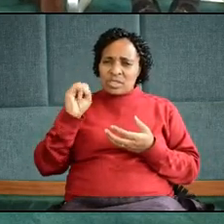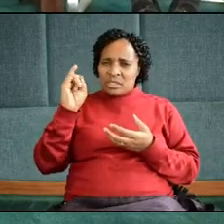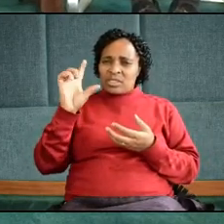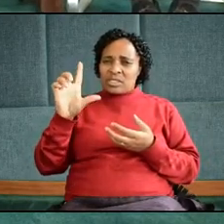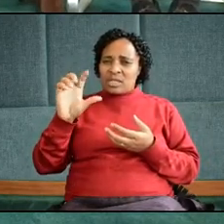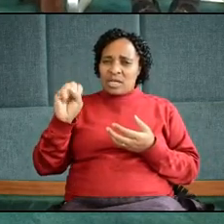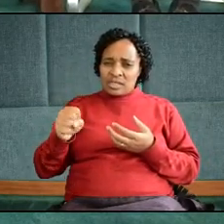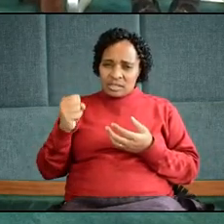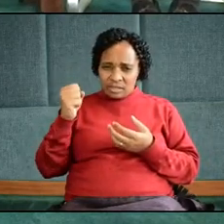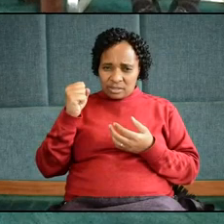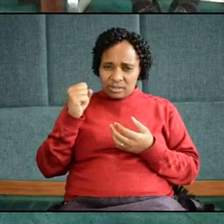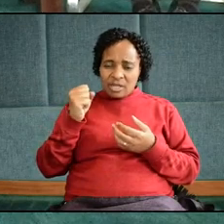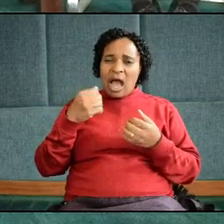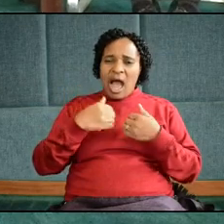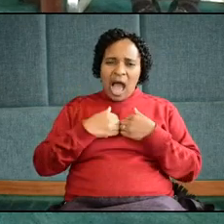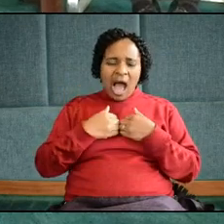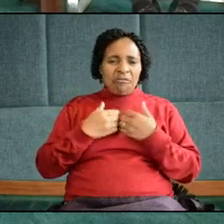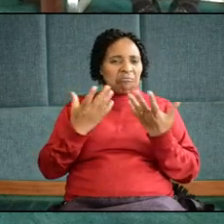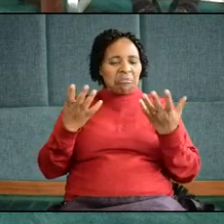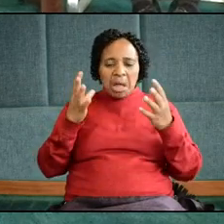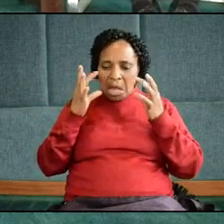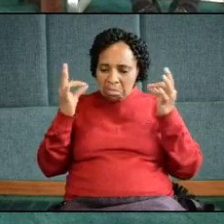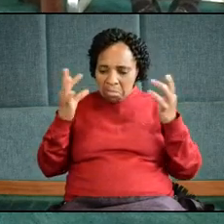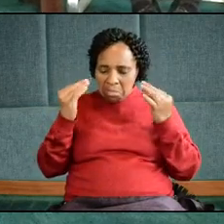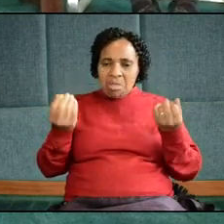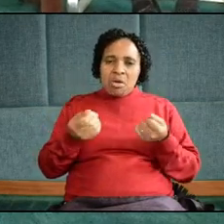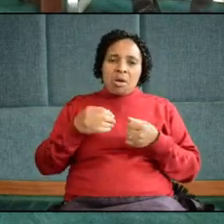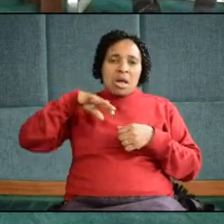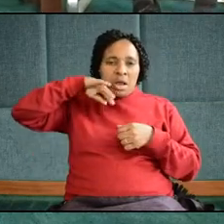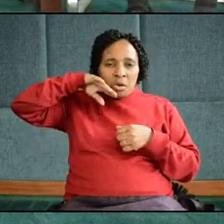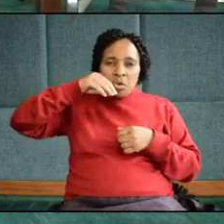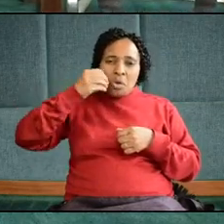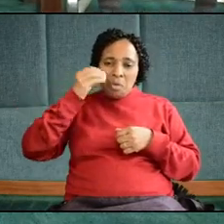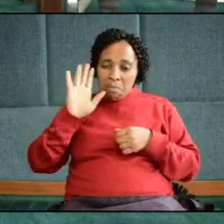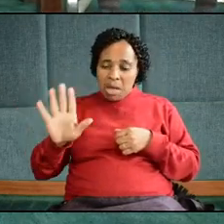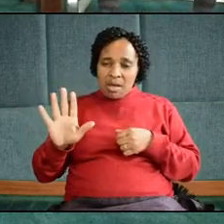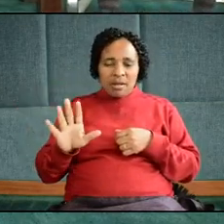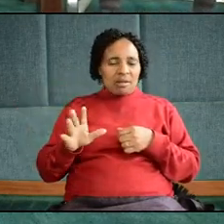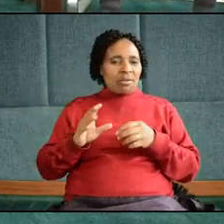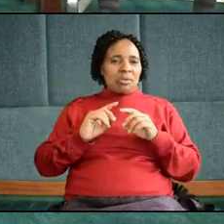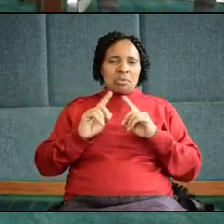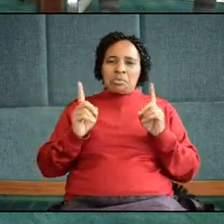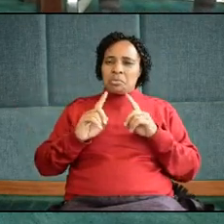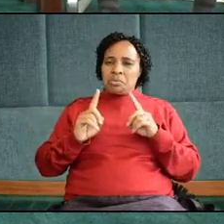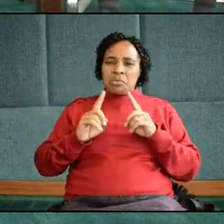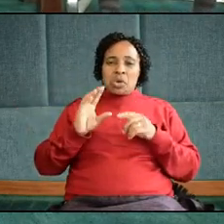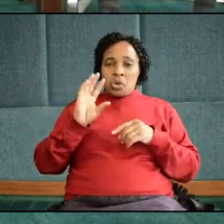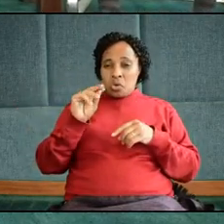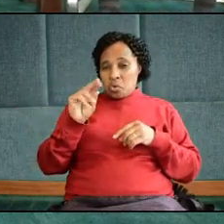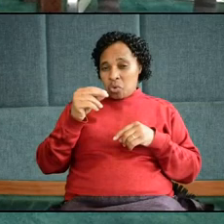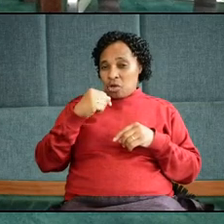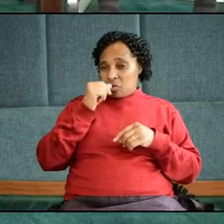Do you have a pet at home? No. Okay. Uh-huh. Okay, perhaps